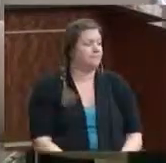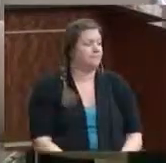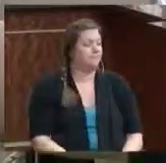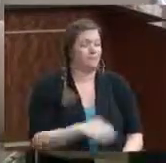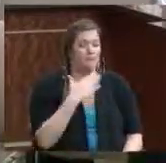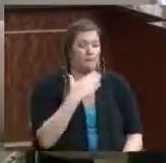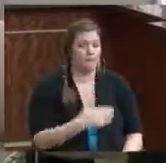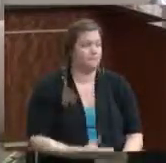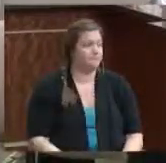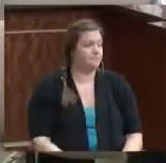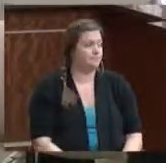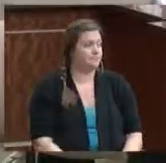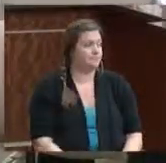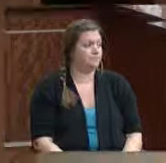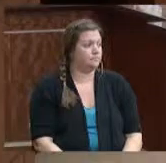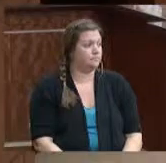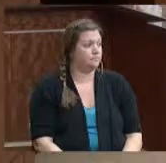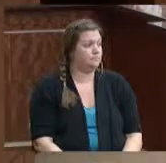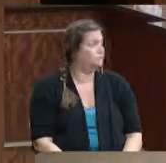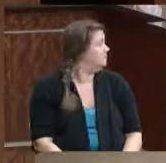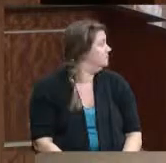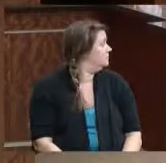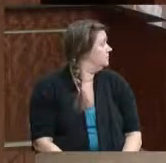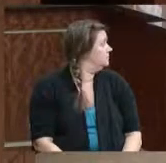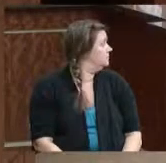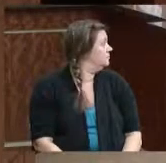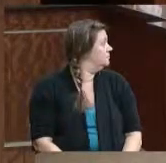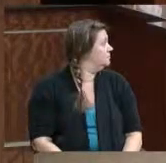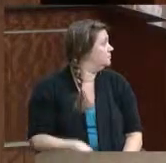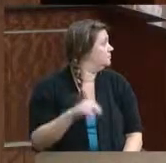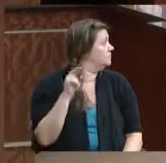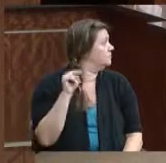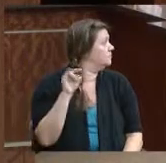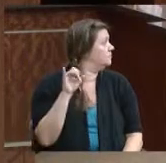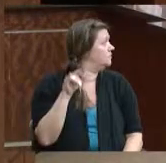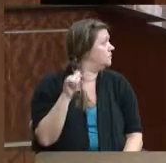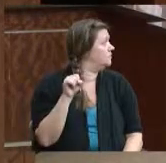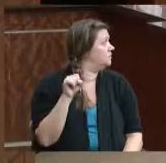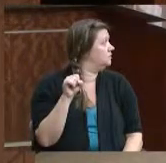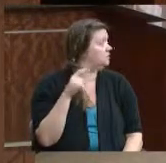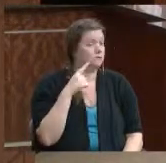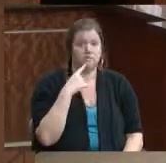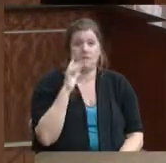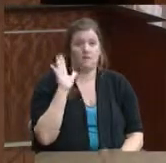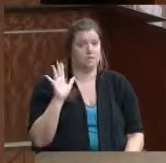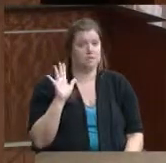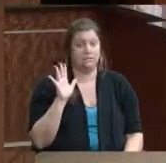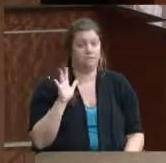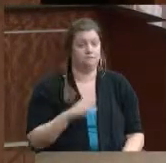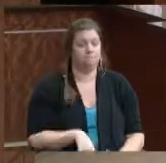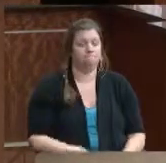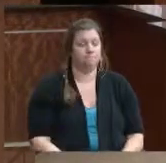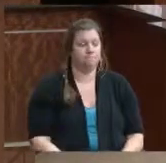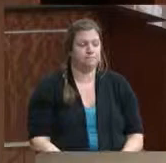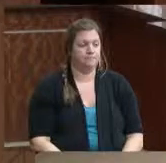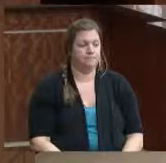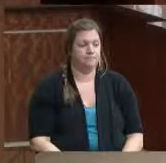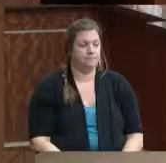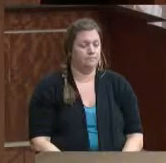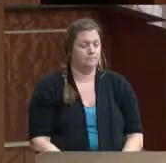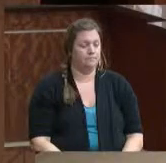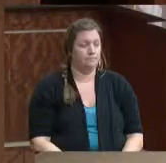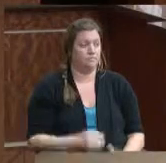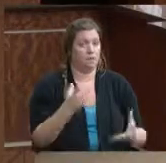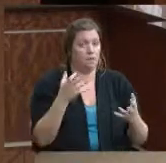Thank you. Thank you, Mr. President. Councilwoman Nicholas, you had a comment? That was it. So I just